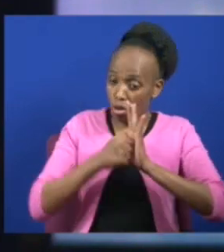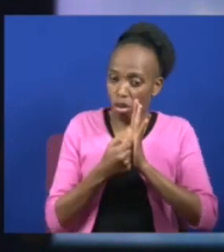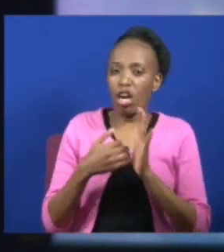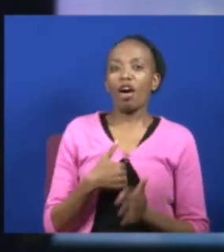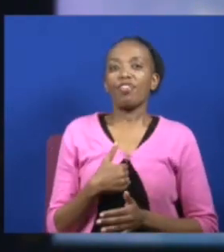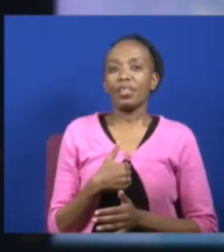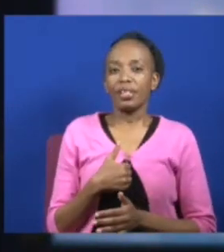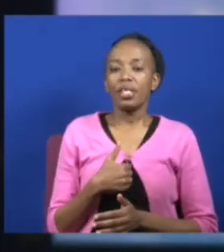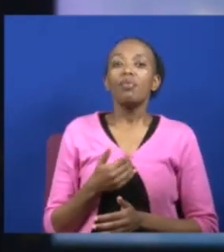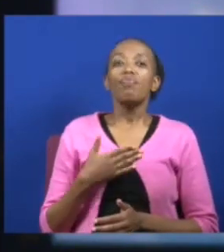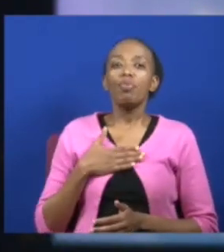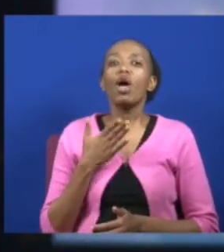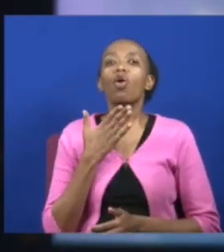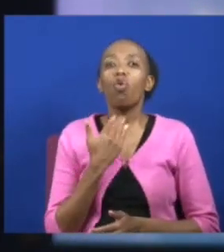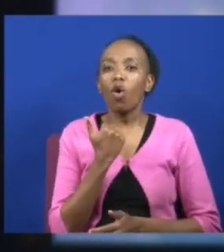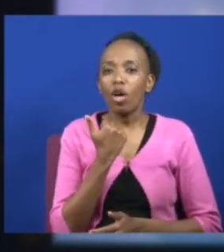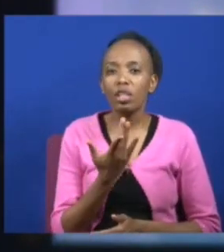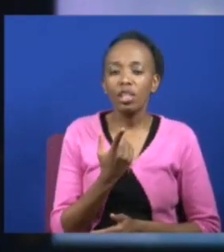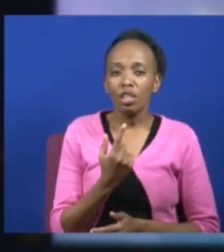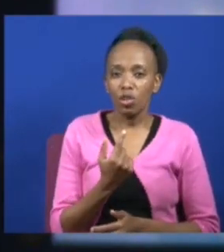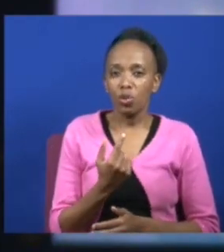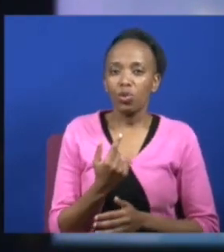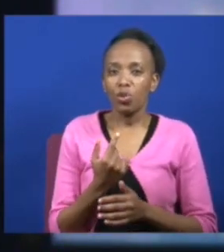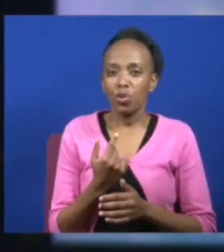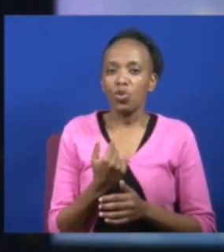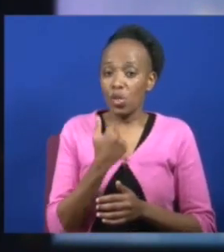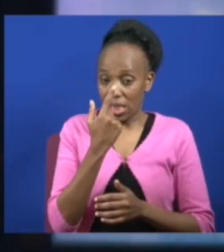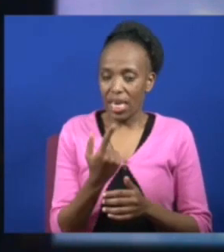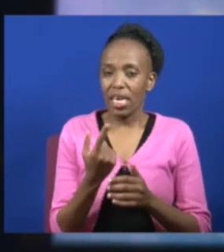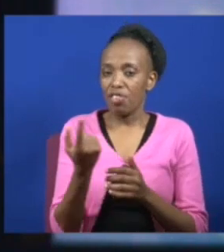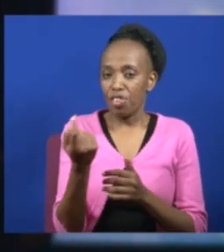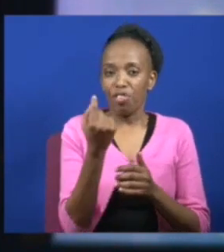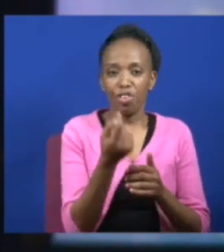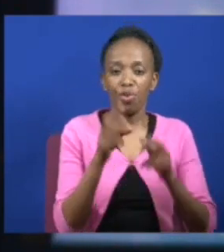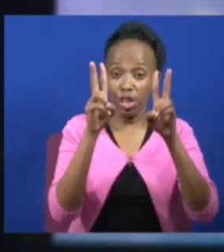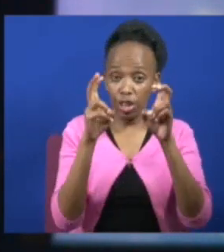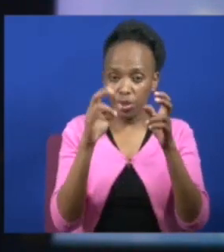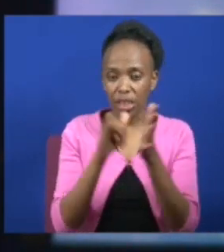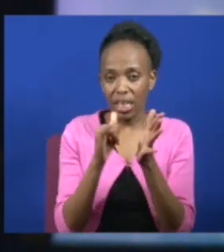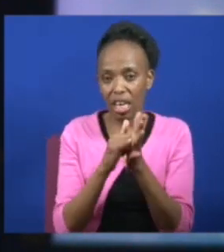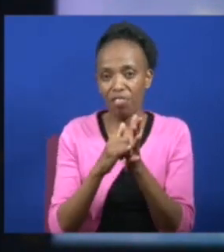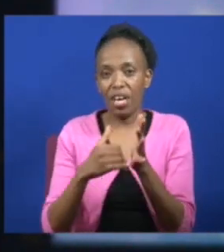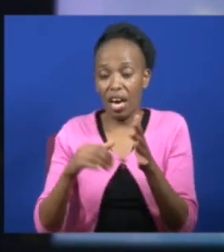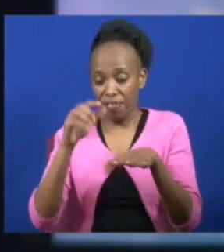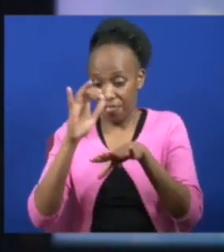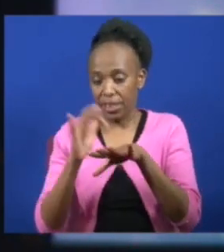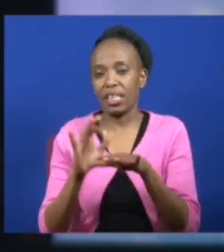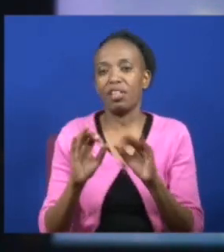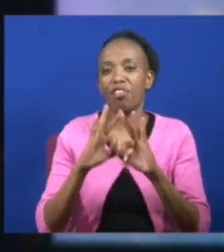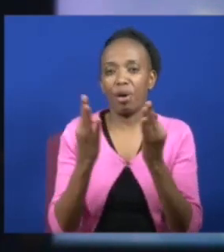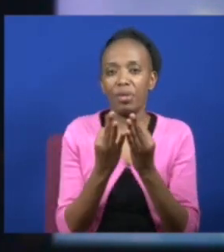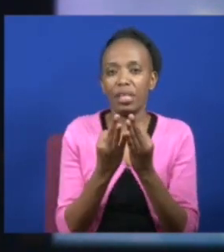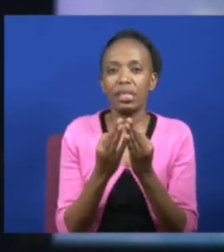lockdown. And I would like us to survey a few issues that have affected families in lockdown. And